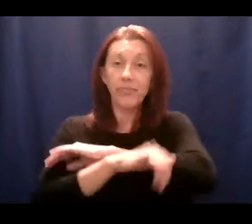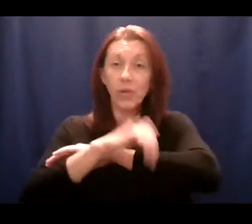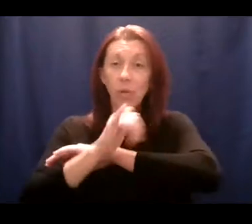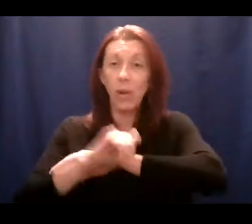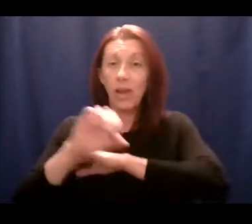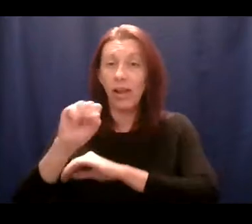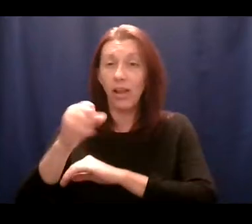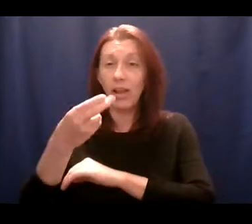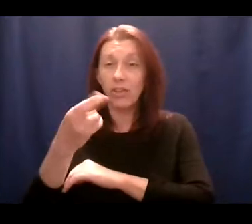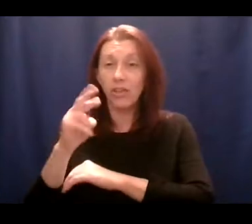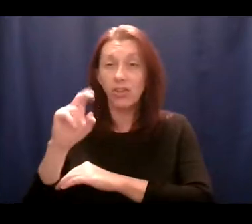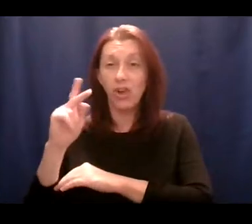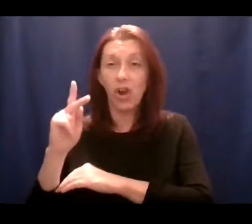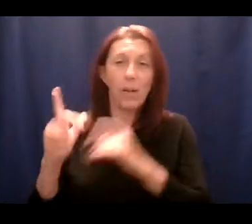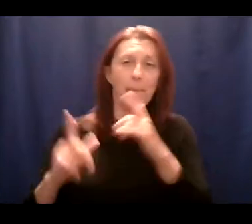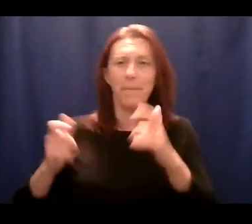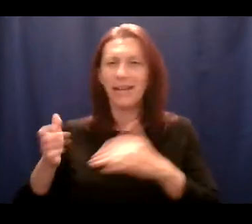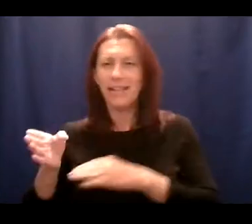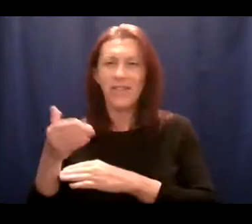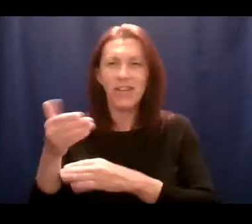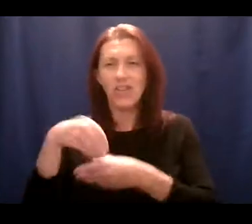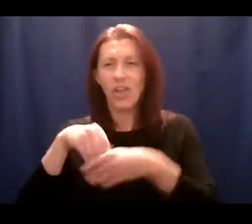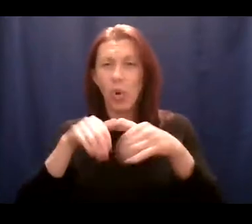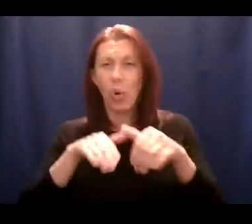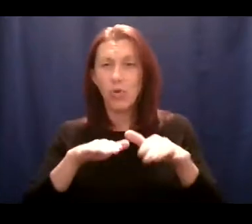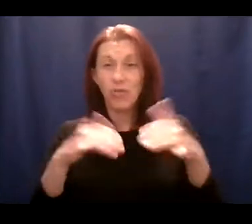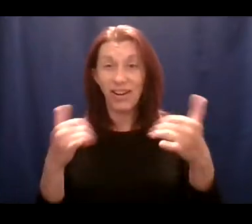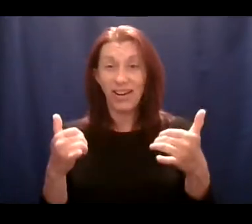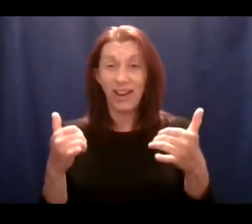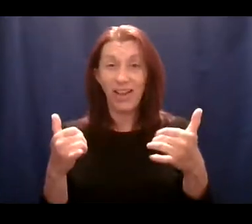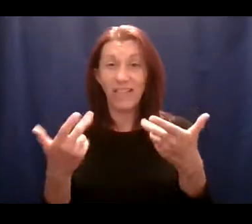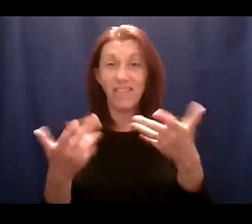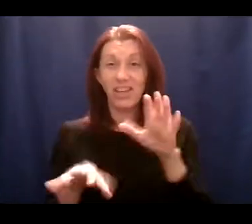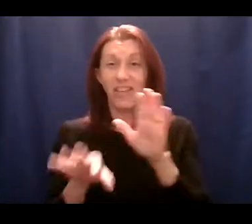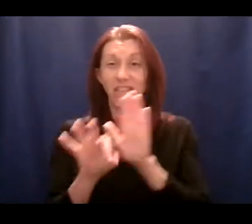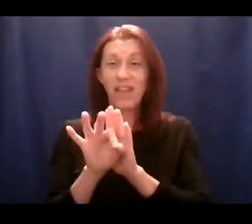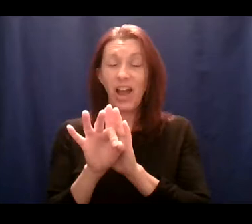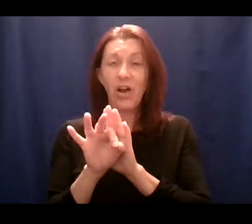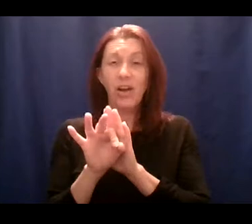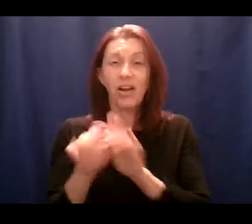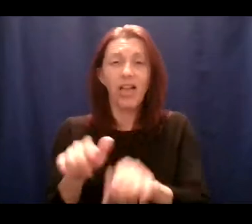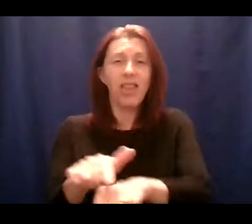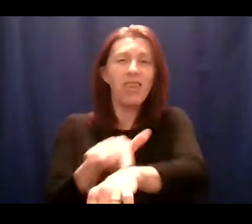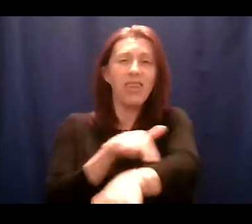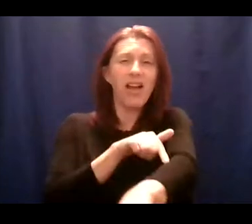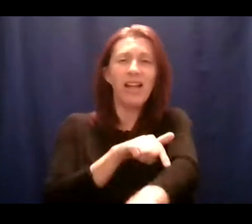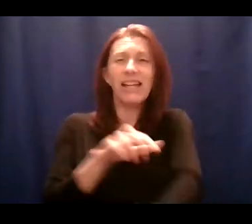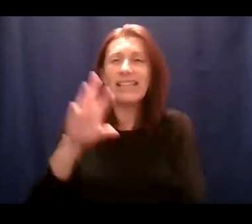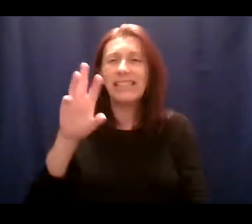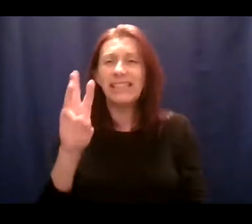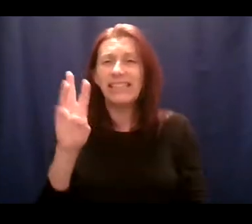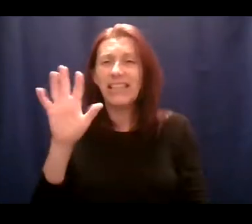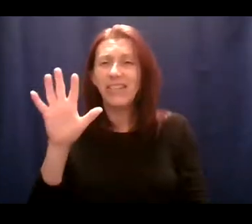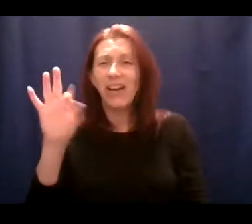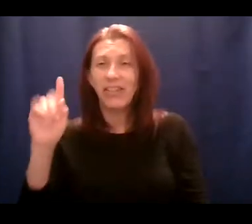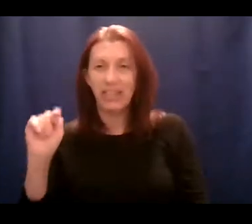biggest fish out there in the ocean. They have been recorded at 65 feet long. Most are between